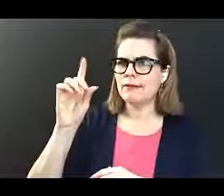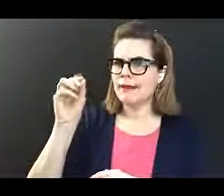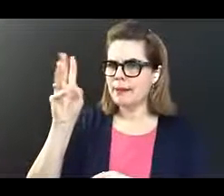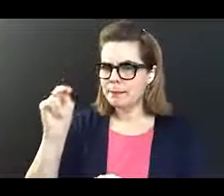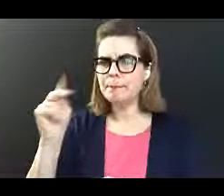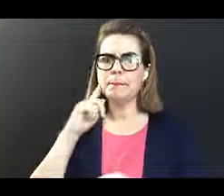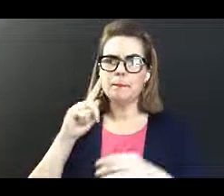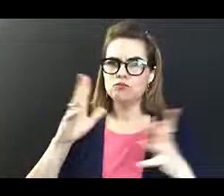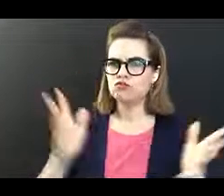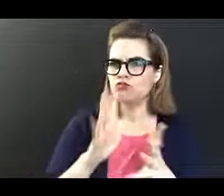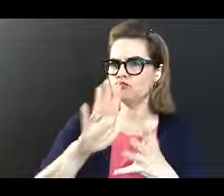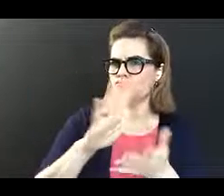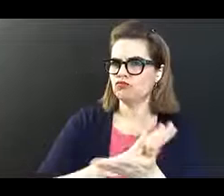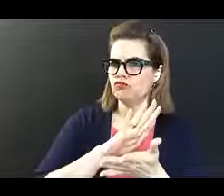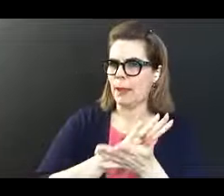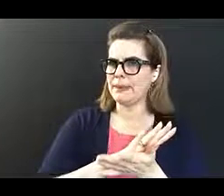campuses.